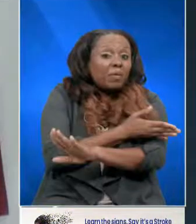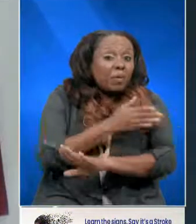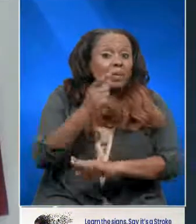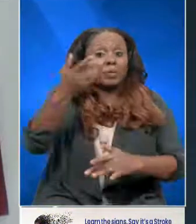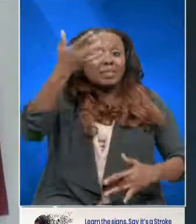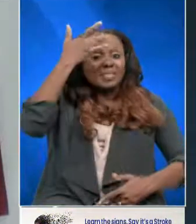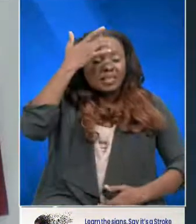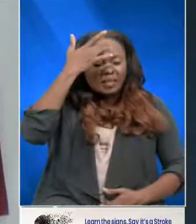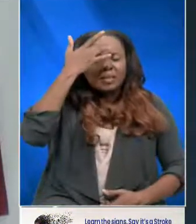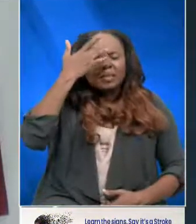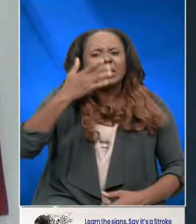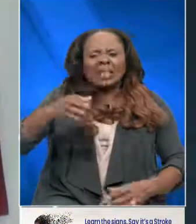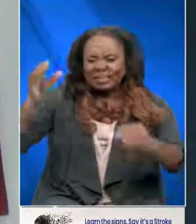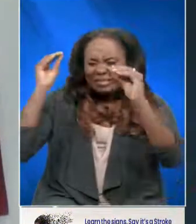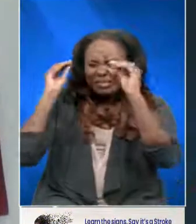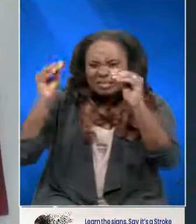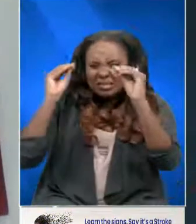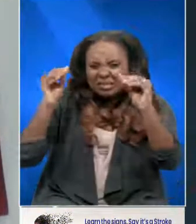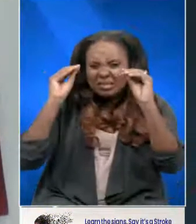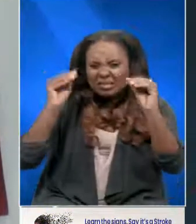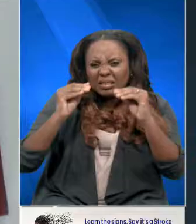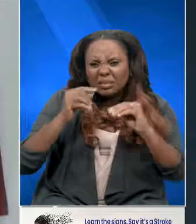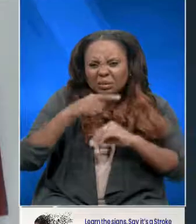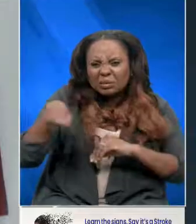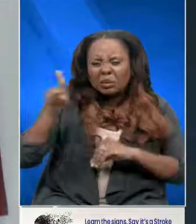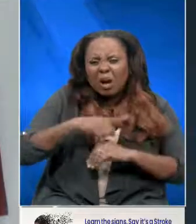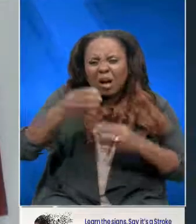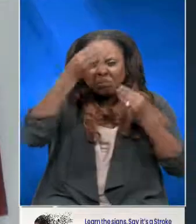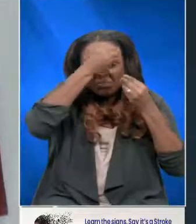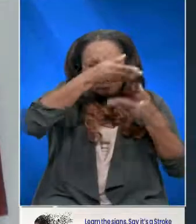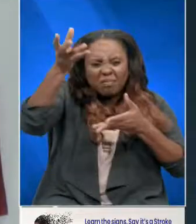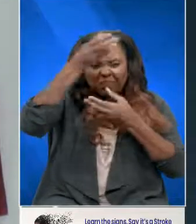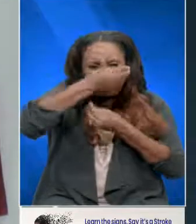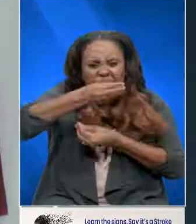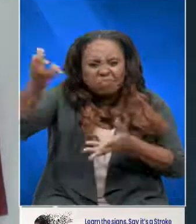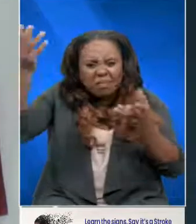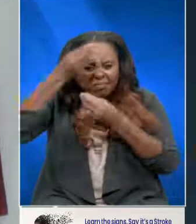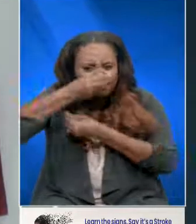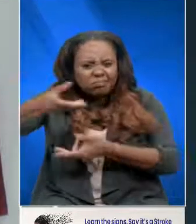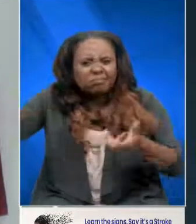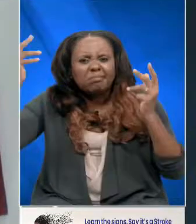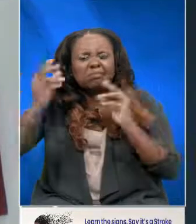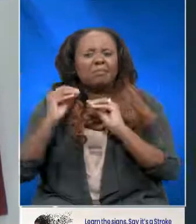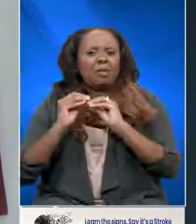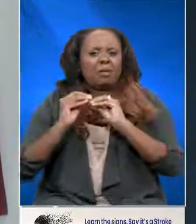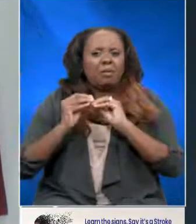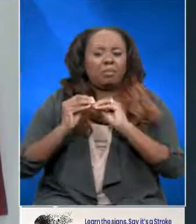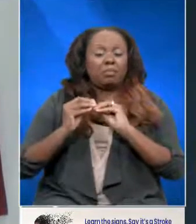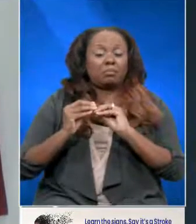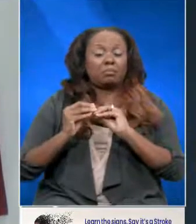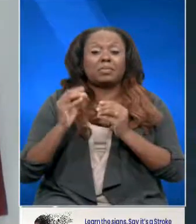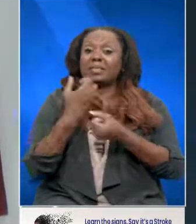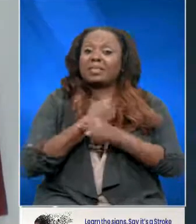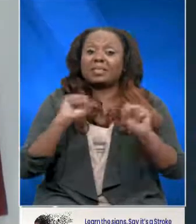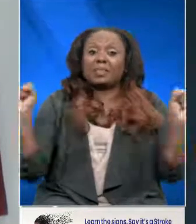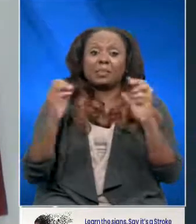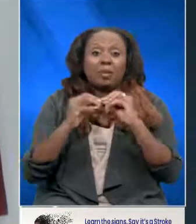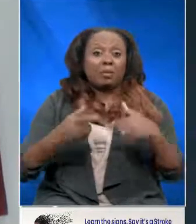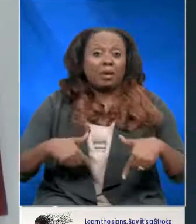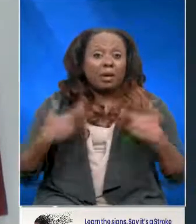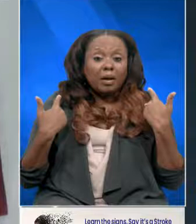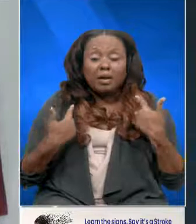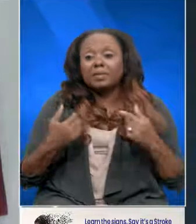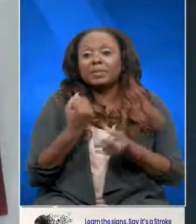sick, before they're in that position, you know, and we push the prevention aspect? It would save a lot of lives, time, and